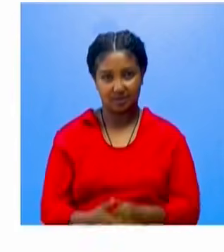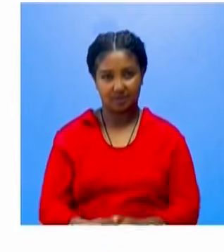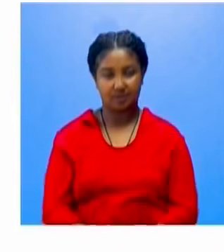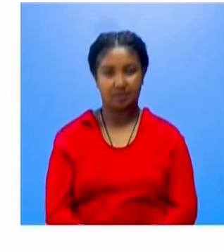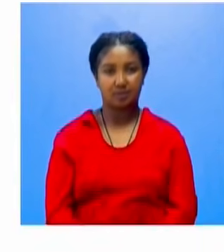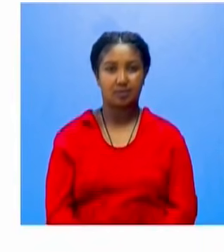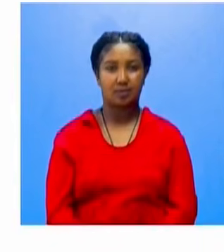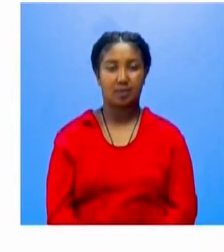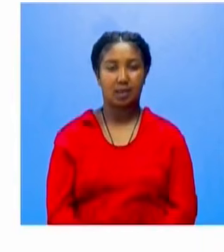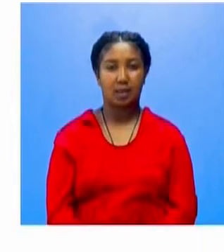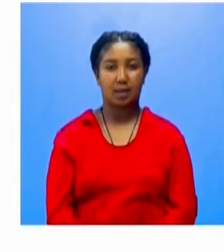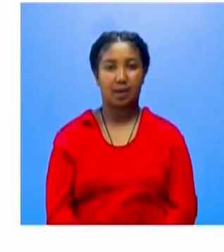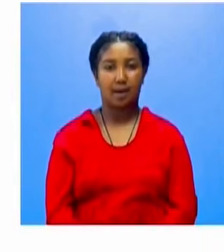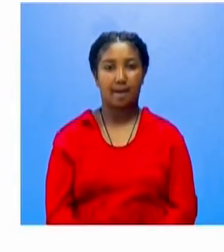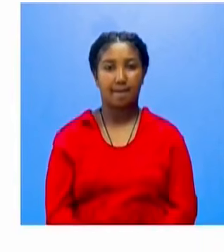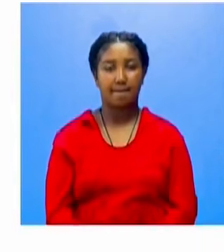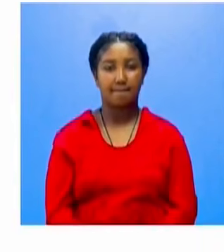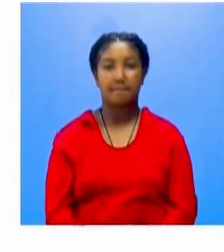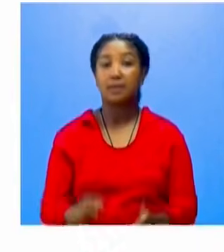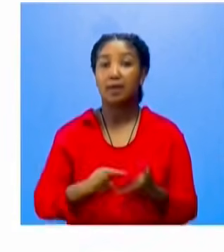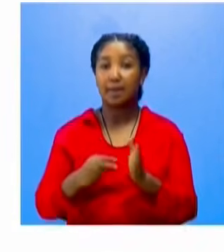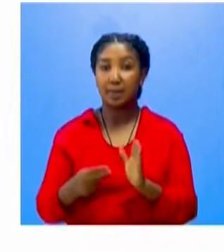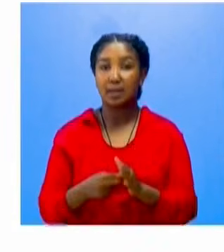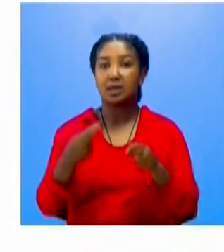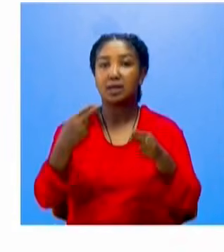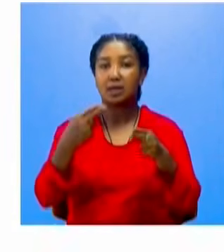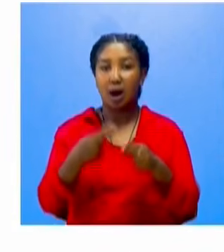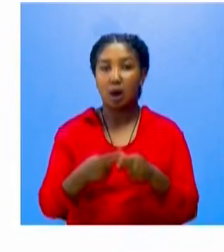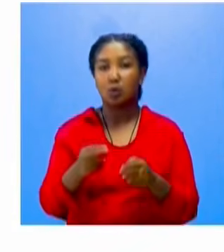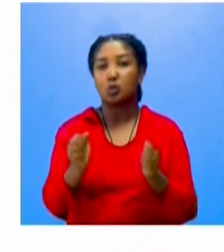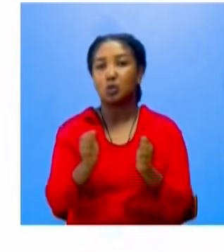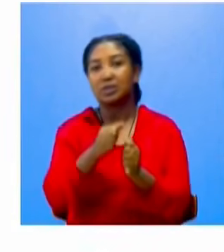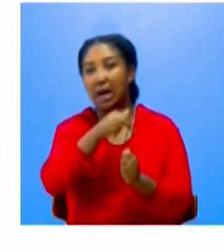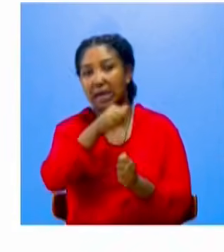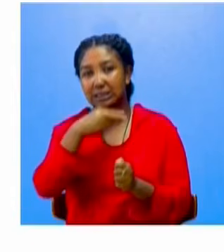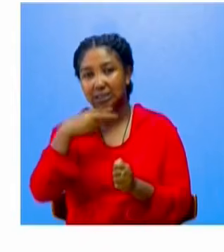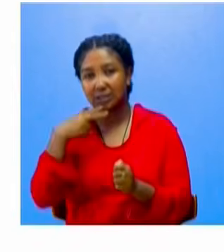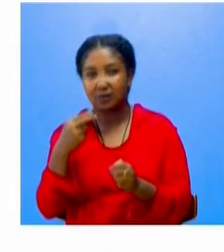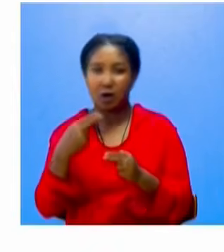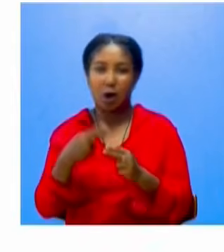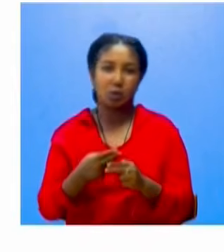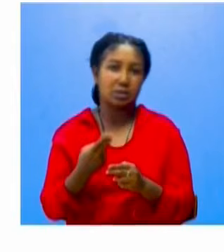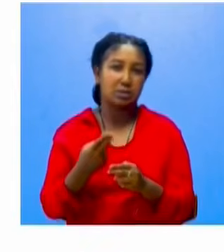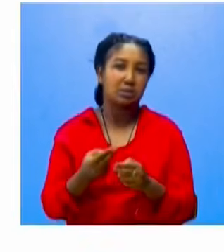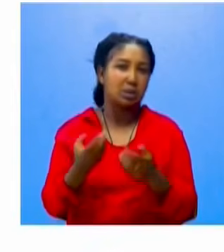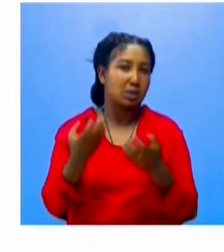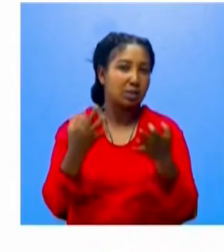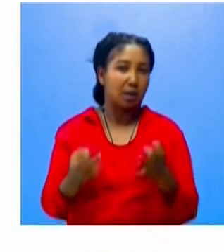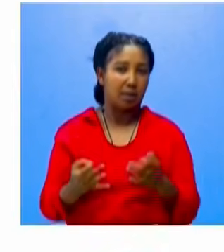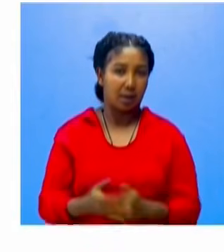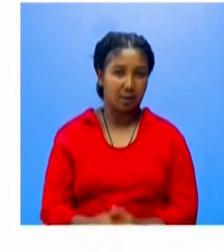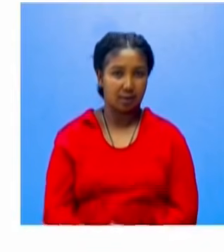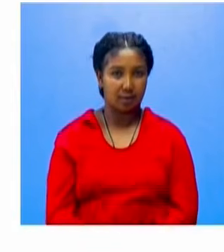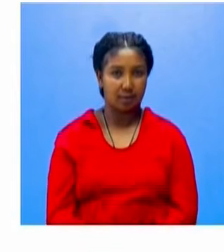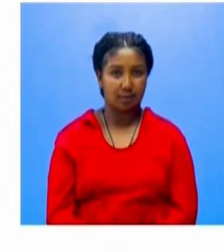Noun phrase. That means a noun with an adjective or a noun with a determiner, okay?